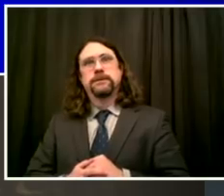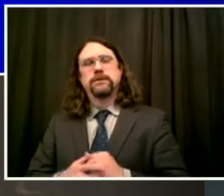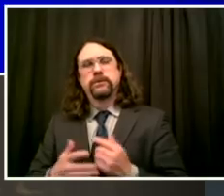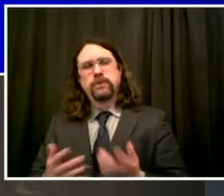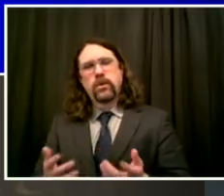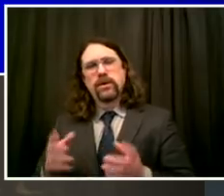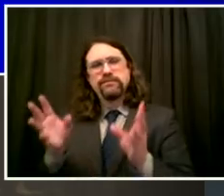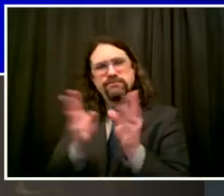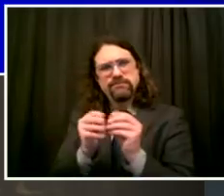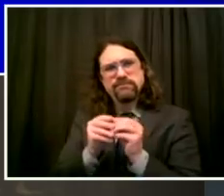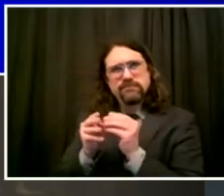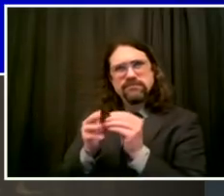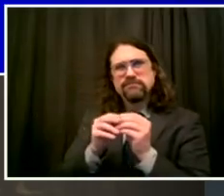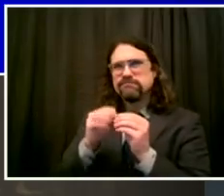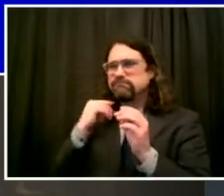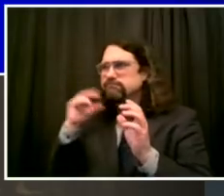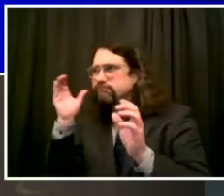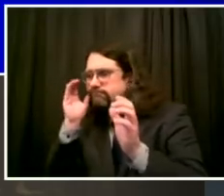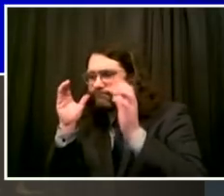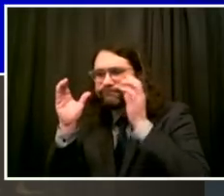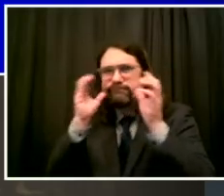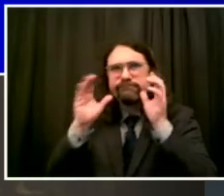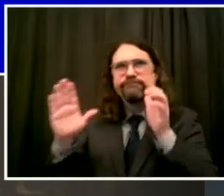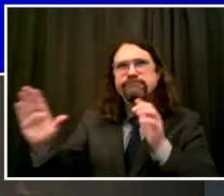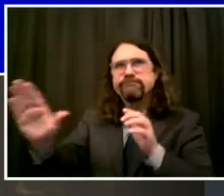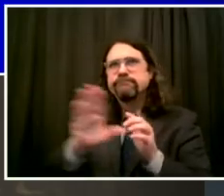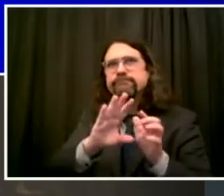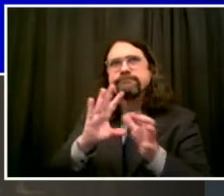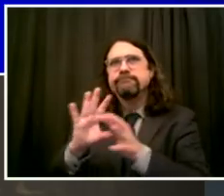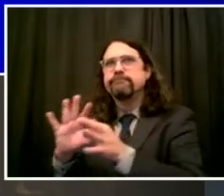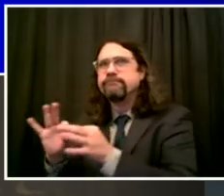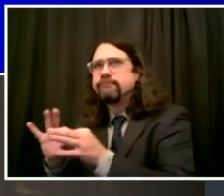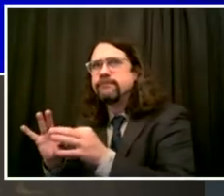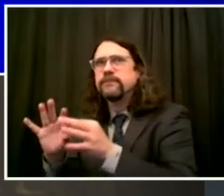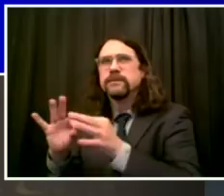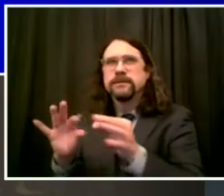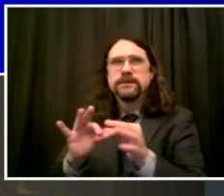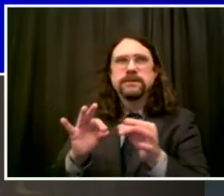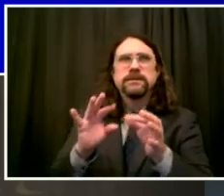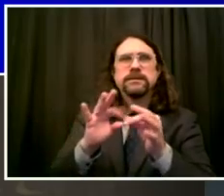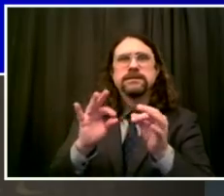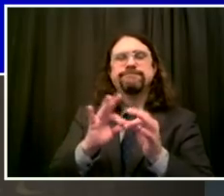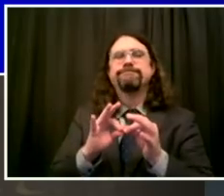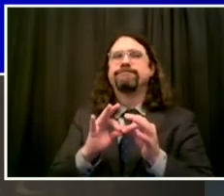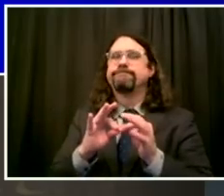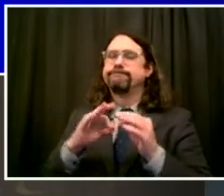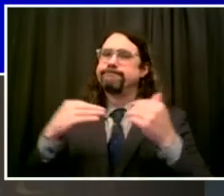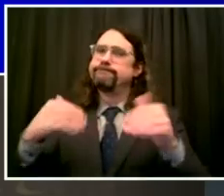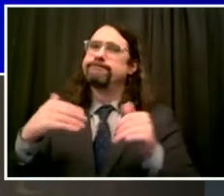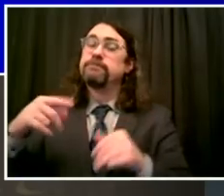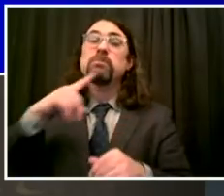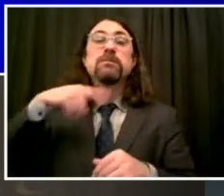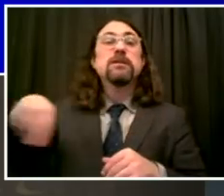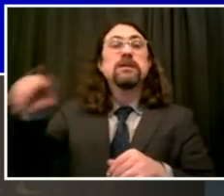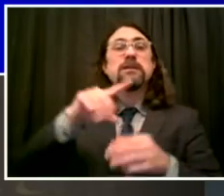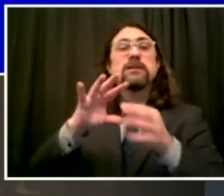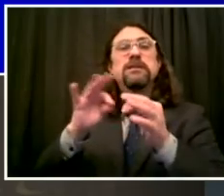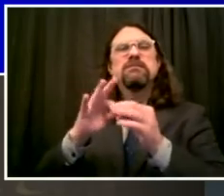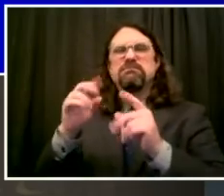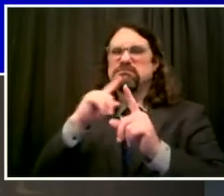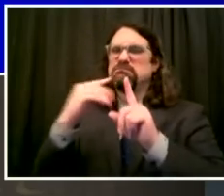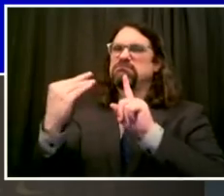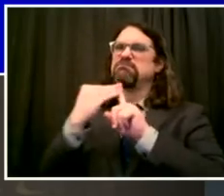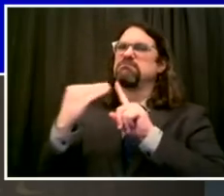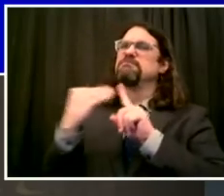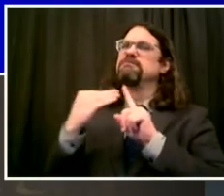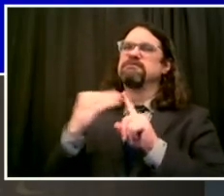forward, reminds me of everything we're going to have to do. At the beginning of this crisis, we did what the city could do with a